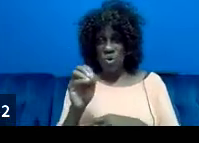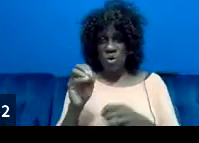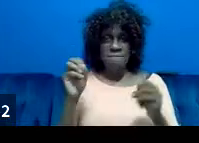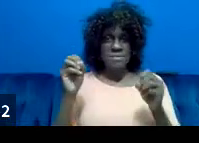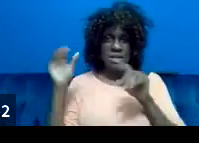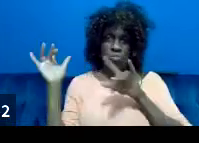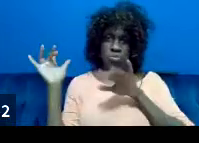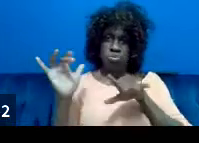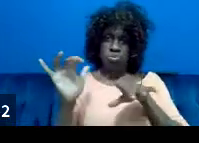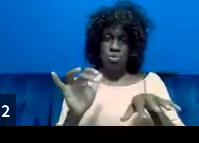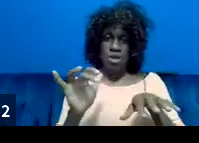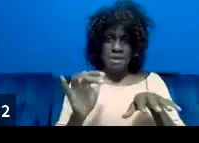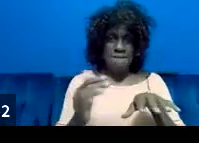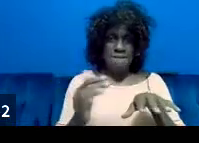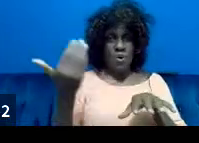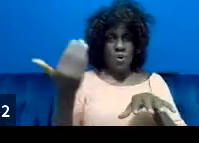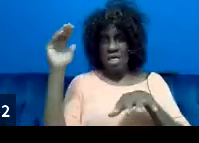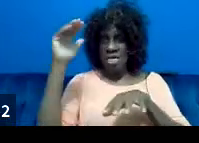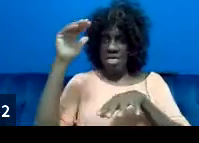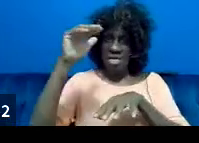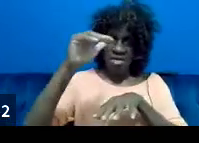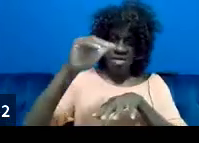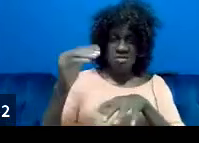are out there from morning till afternoon?